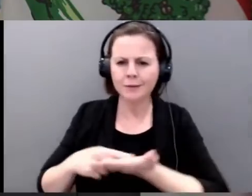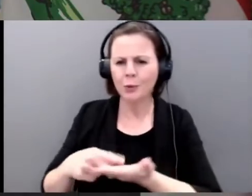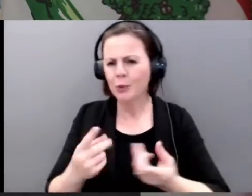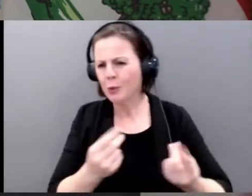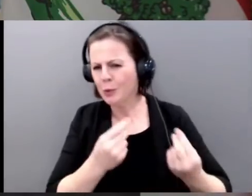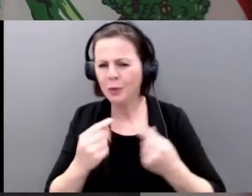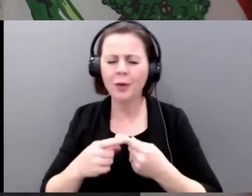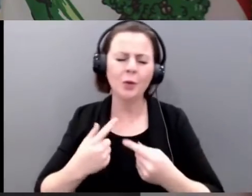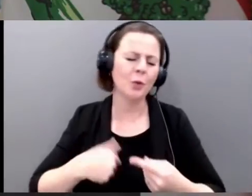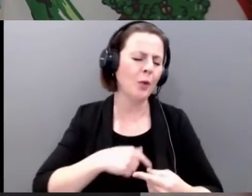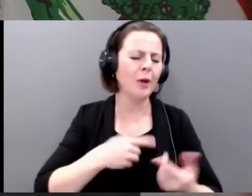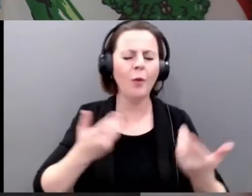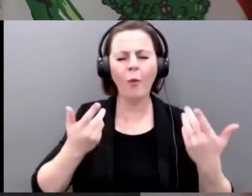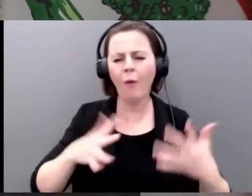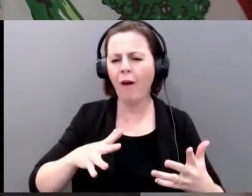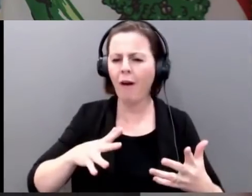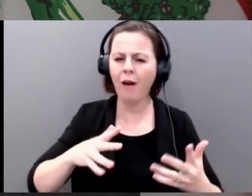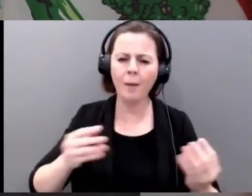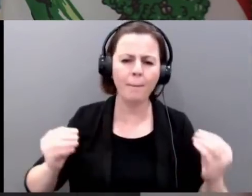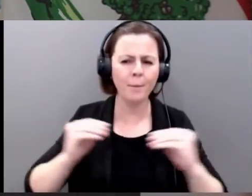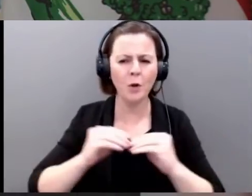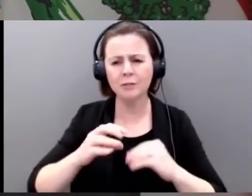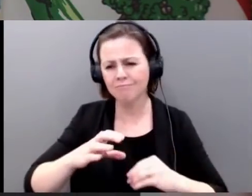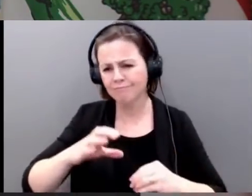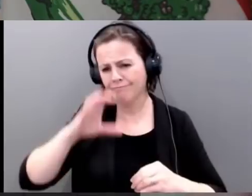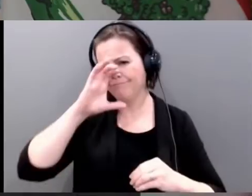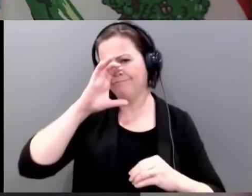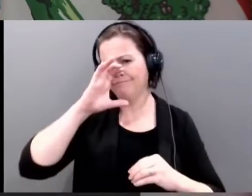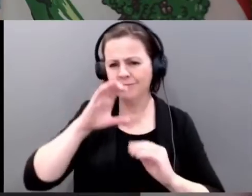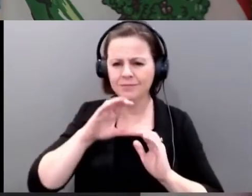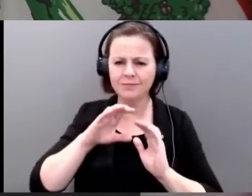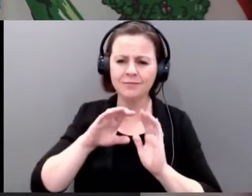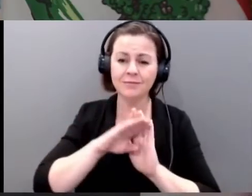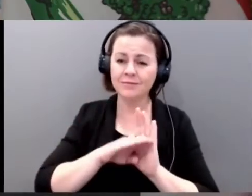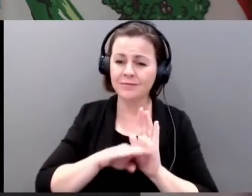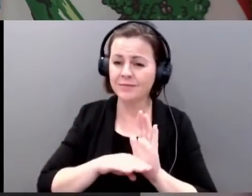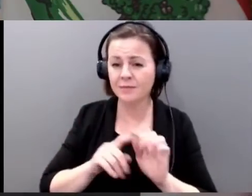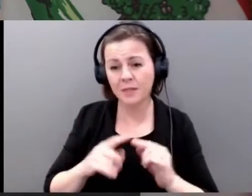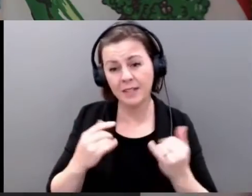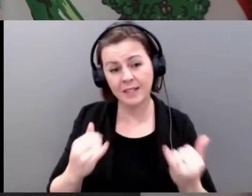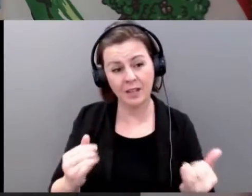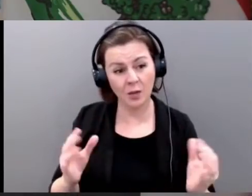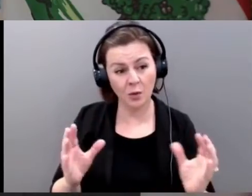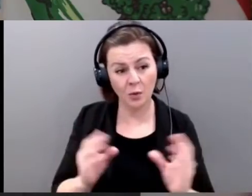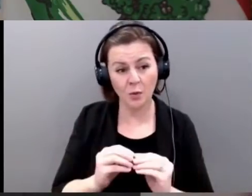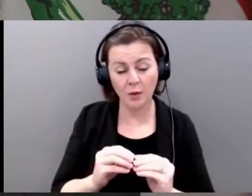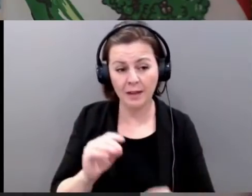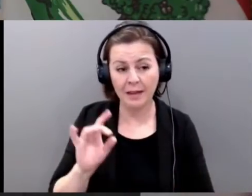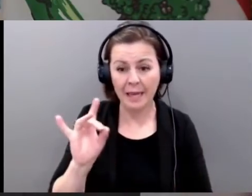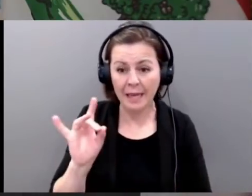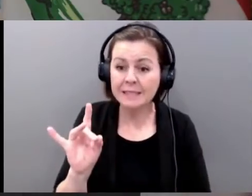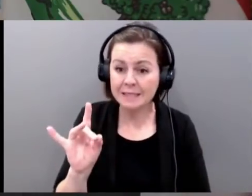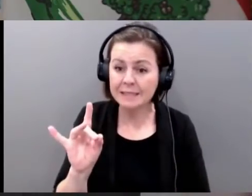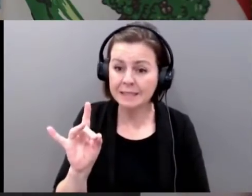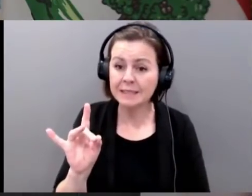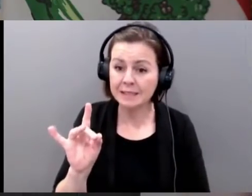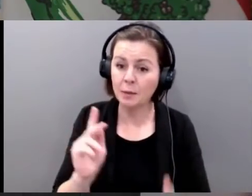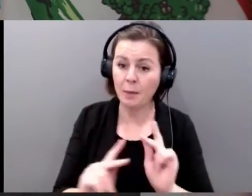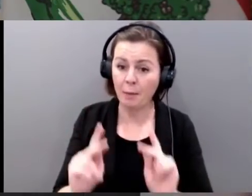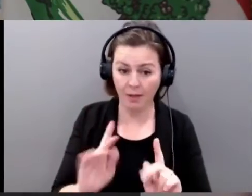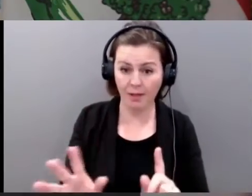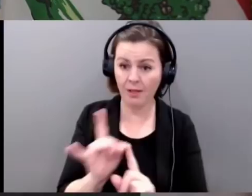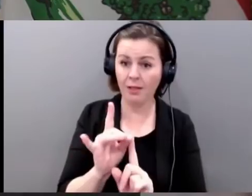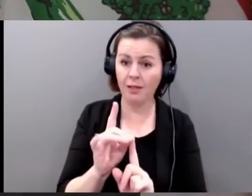making these decisions, but we now have 8 cases where we haven't been able to identify